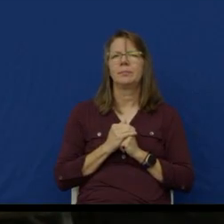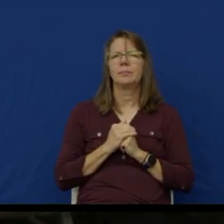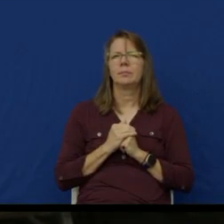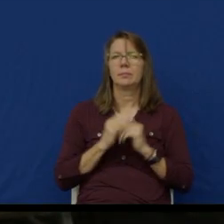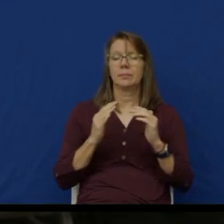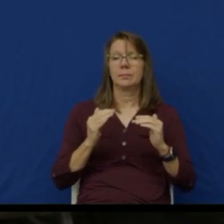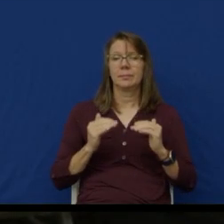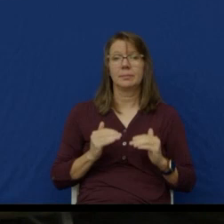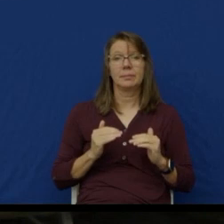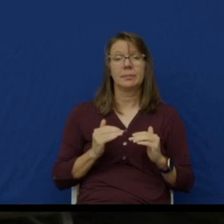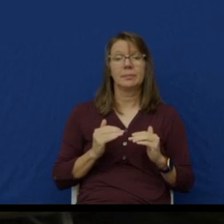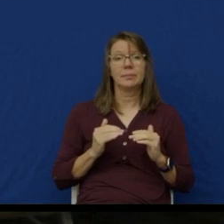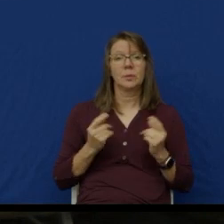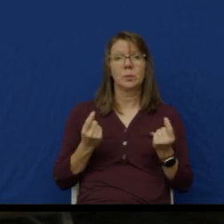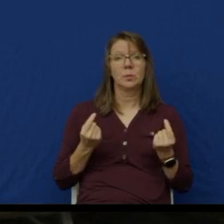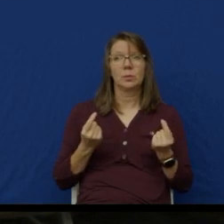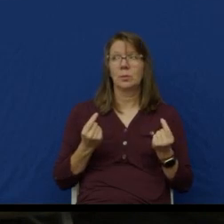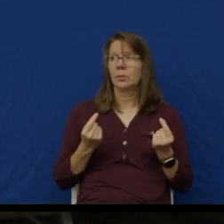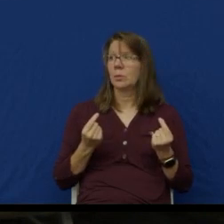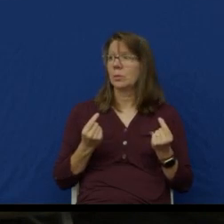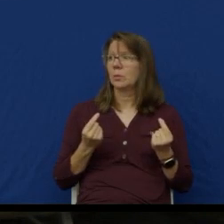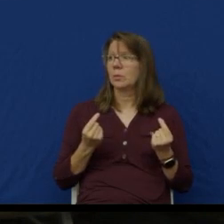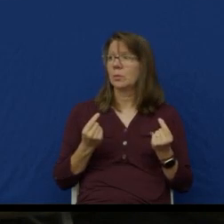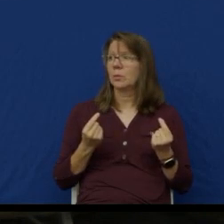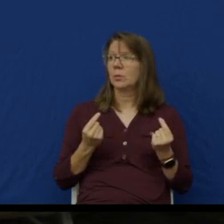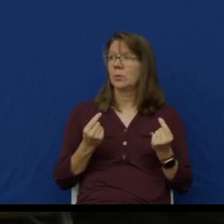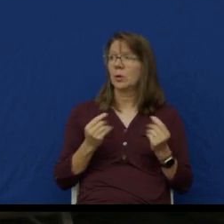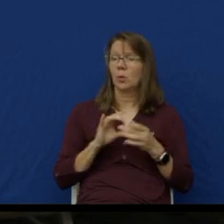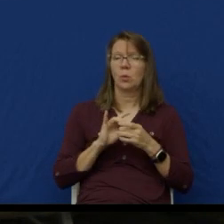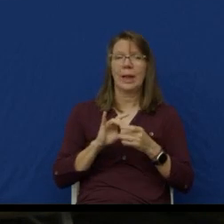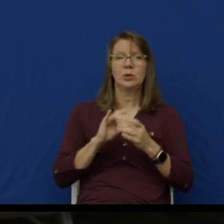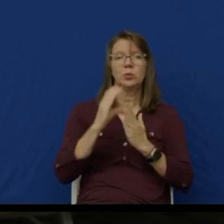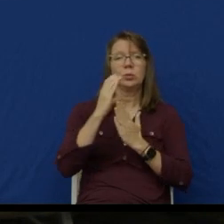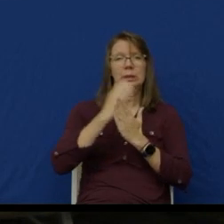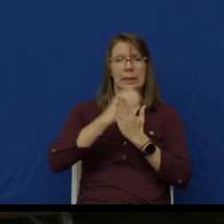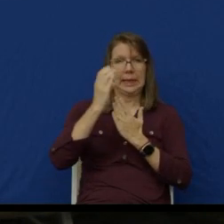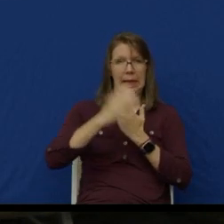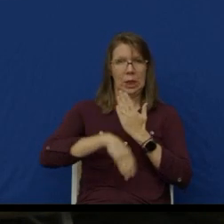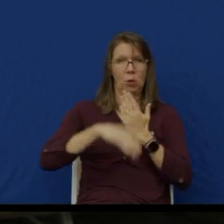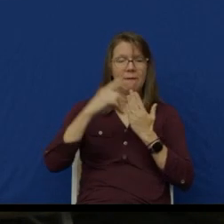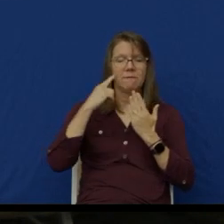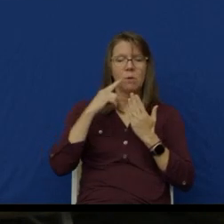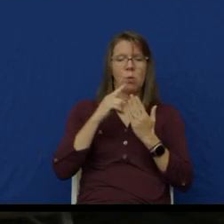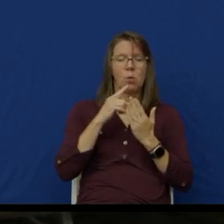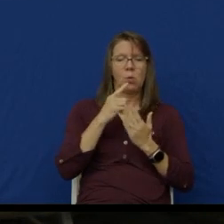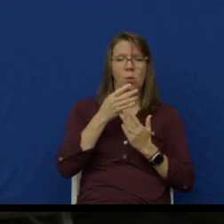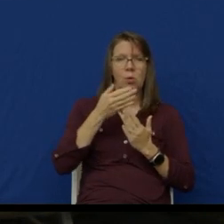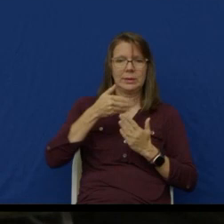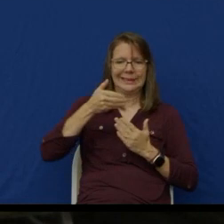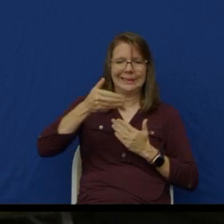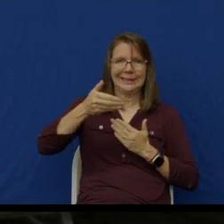Our next item concerns the calendar for our upcoming meetings.